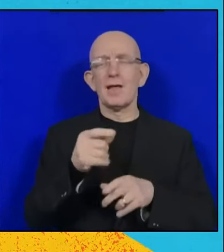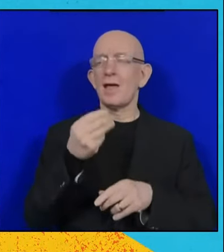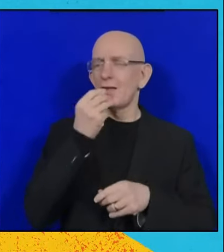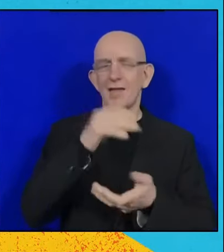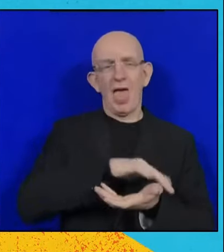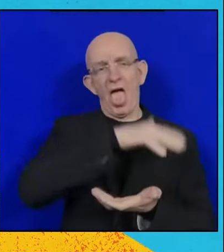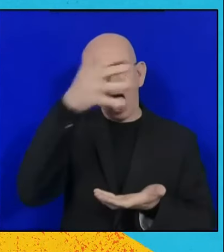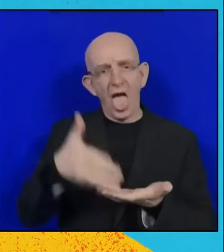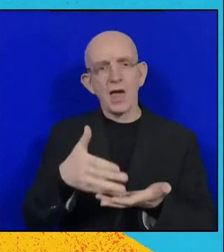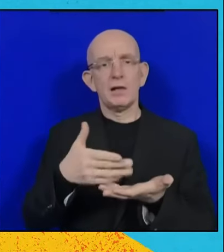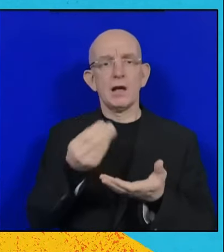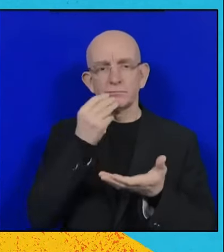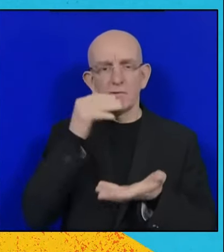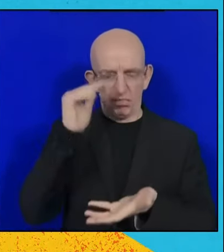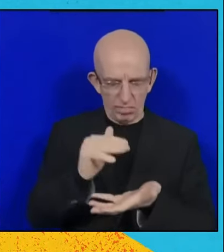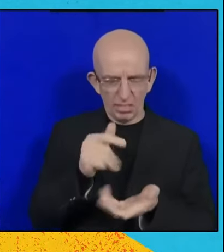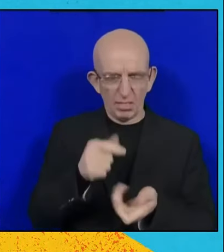right now,